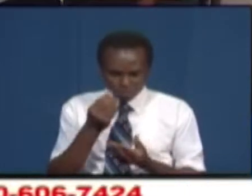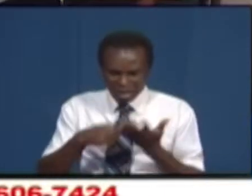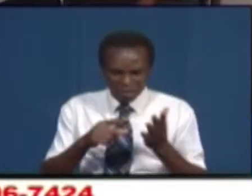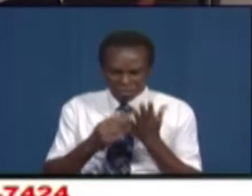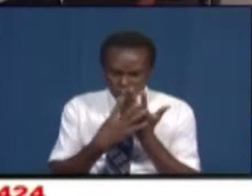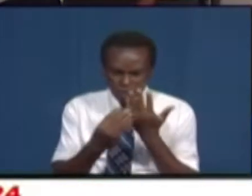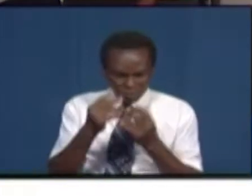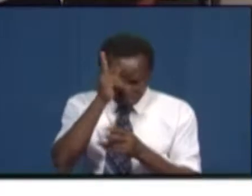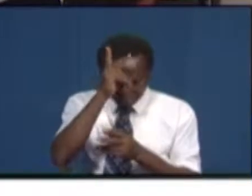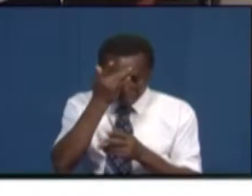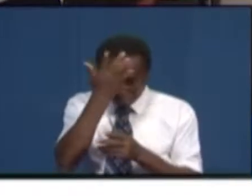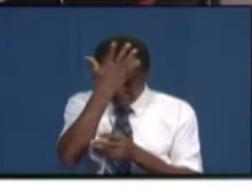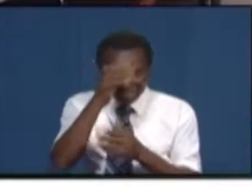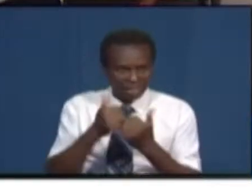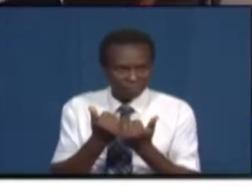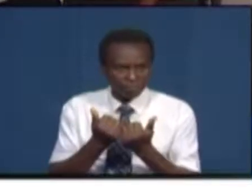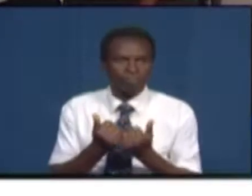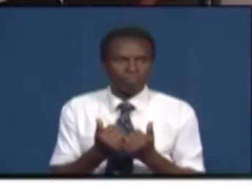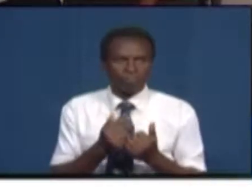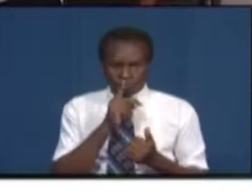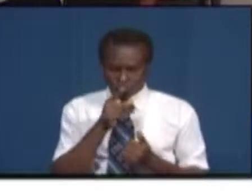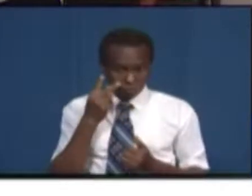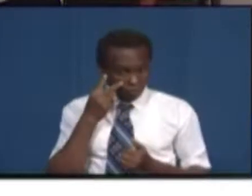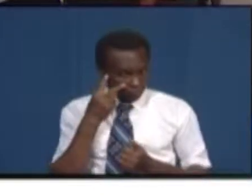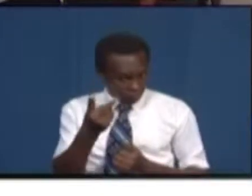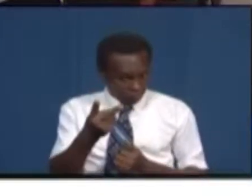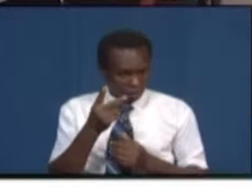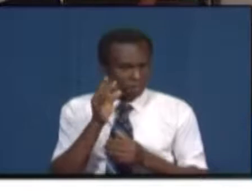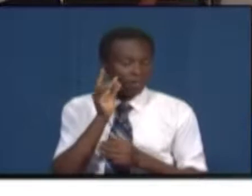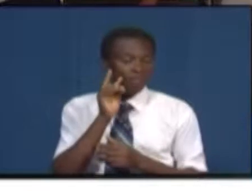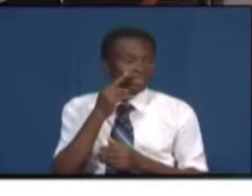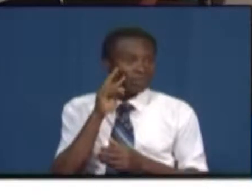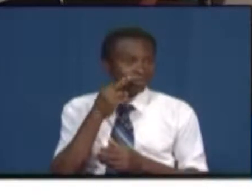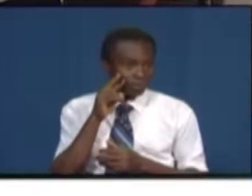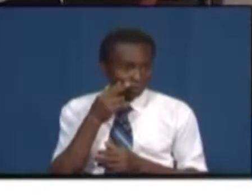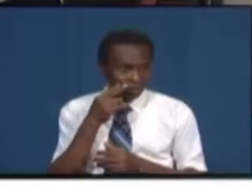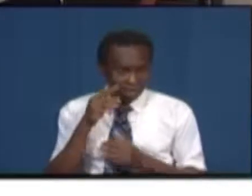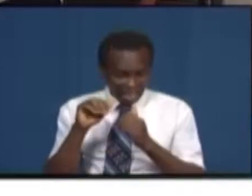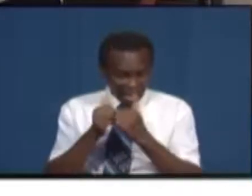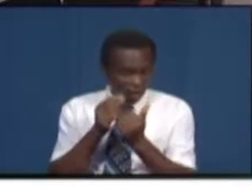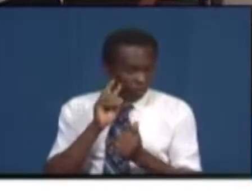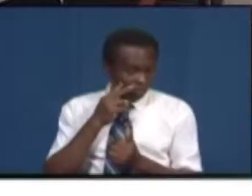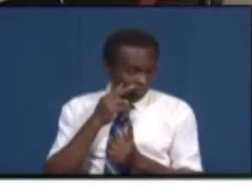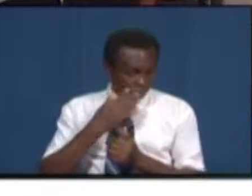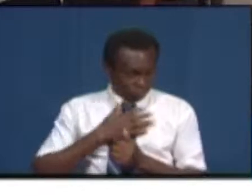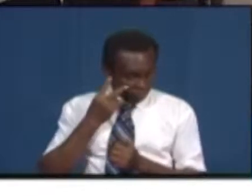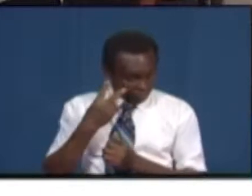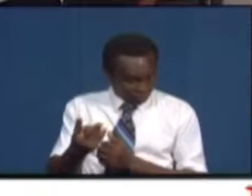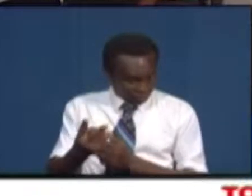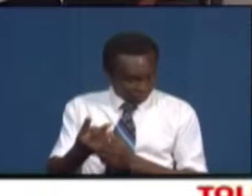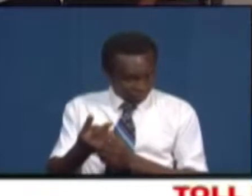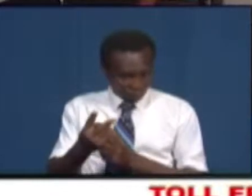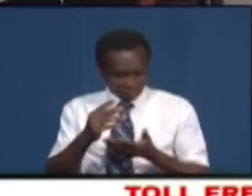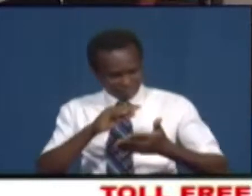When you look at the way vegetables are, mm-hmm. when they look, that is how the body must look. Really? So when you eat it